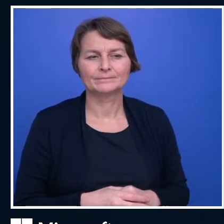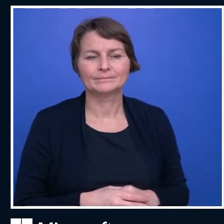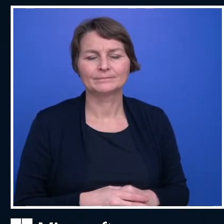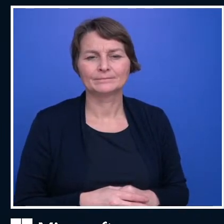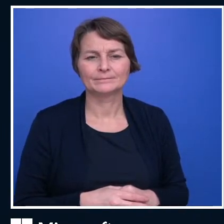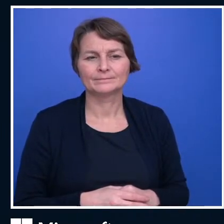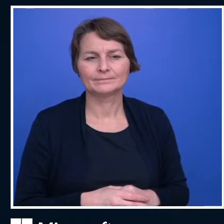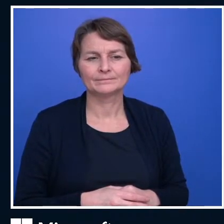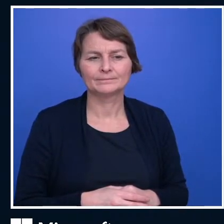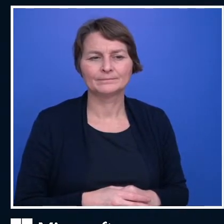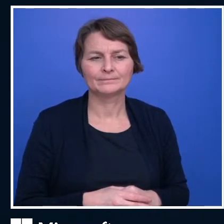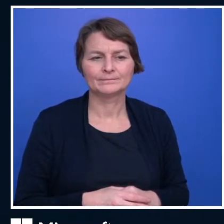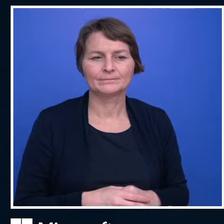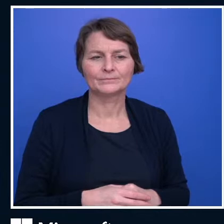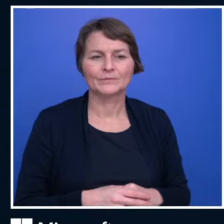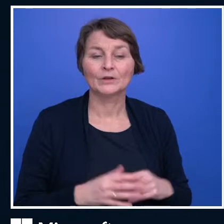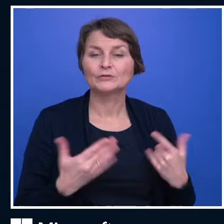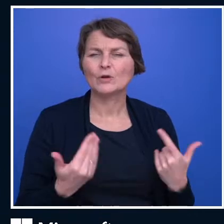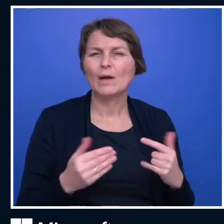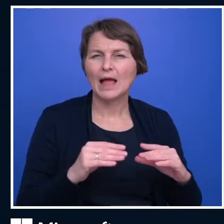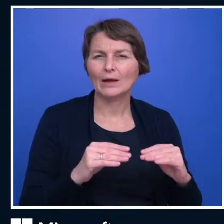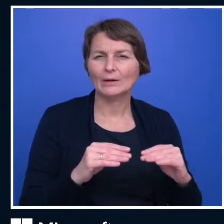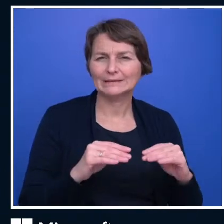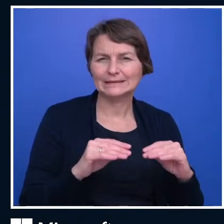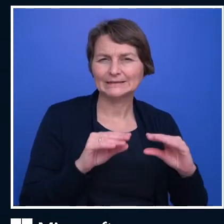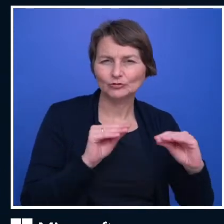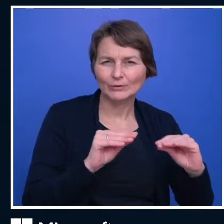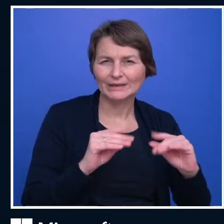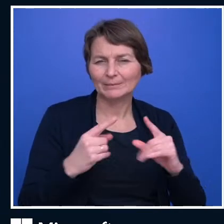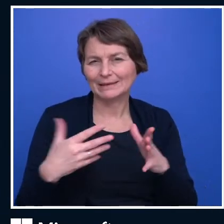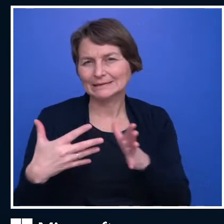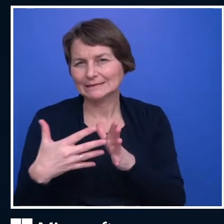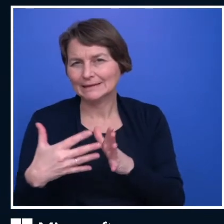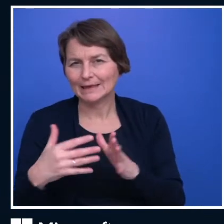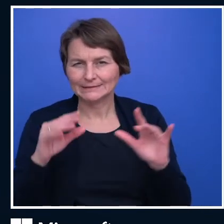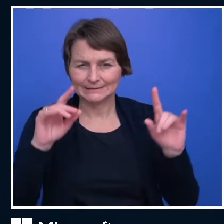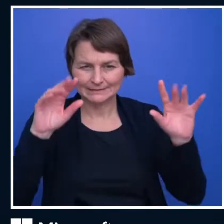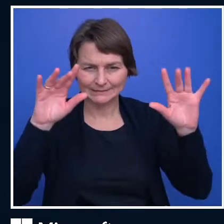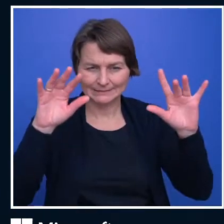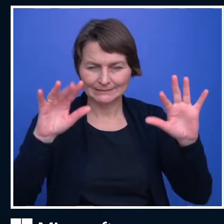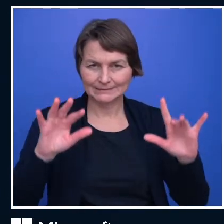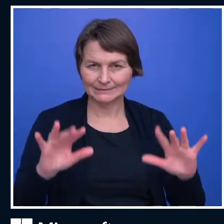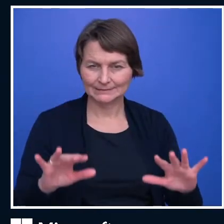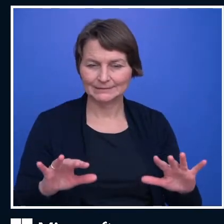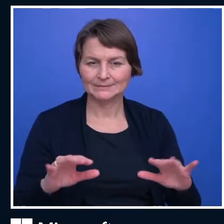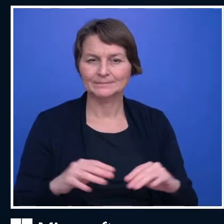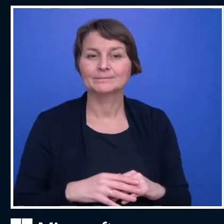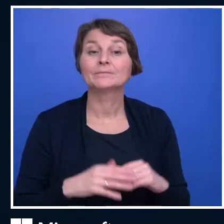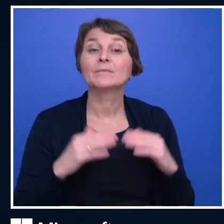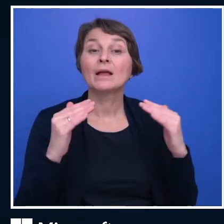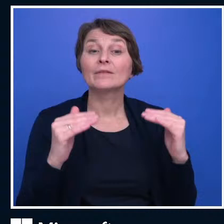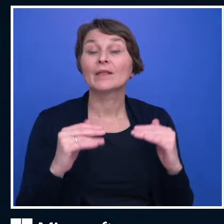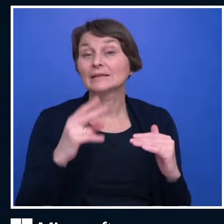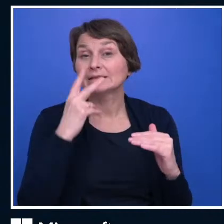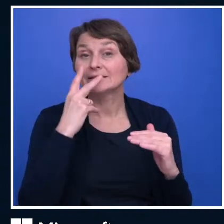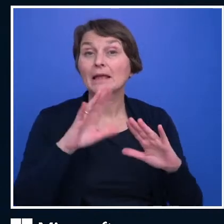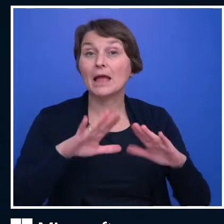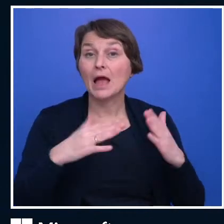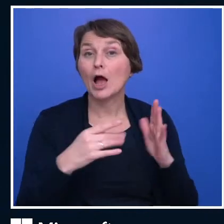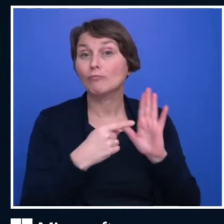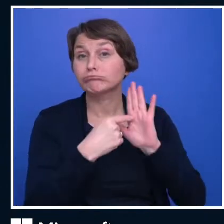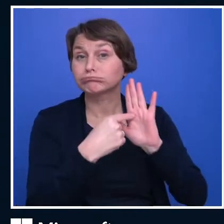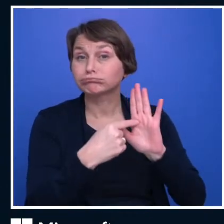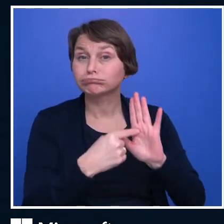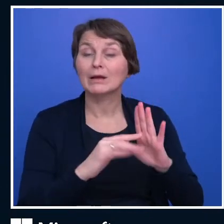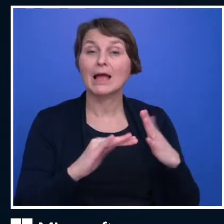works out with scikit-learn. And again, I'll be showing you code on how to do it with scikit-learn with